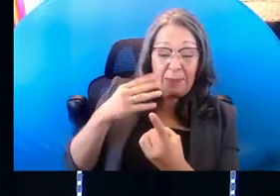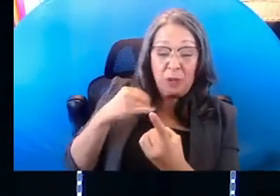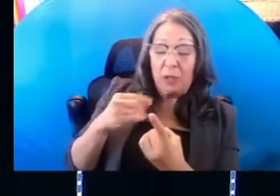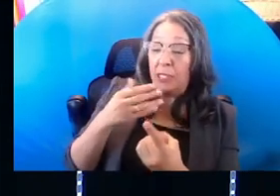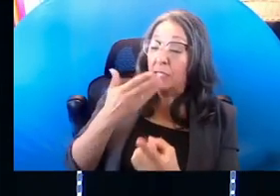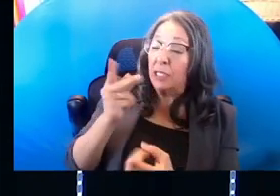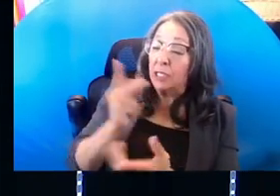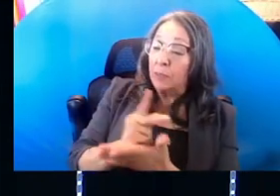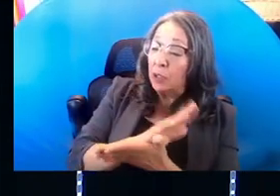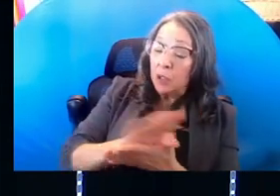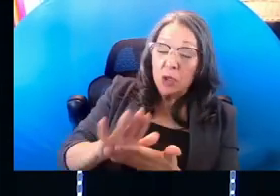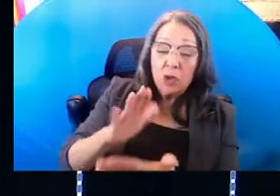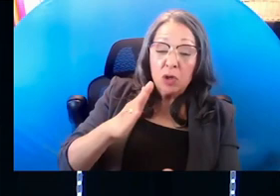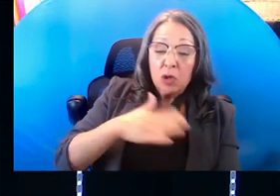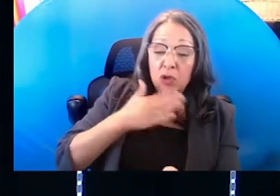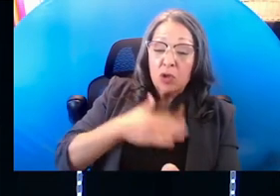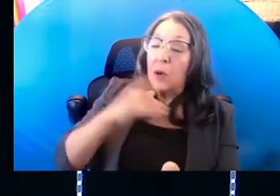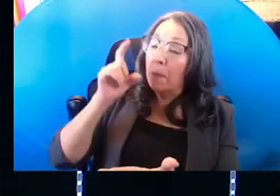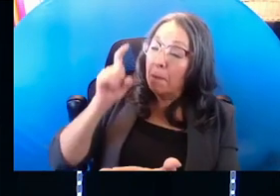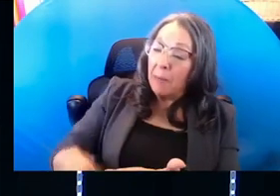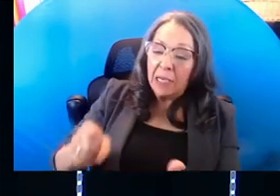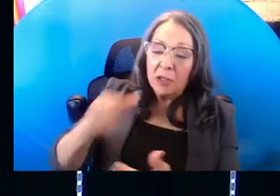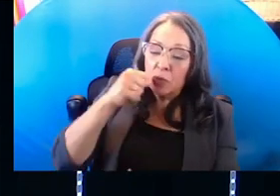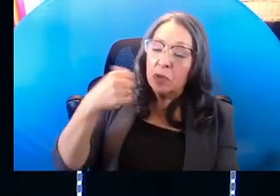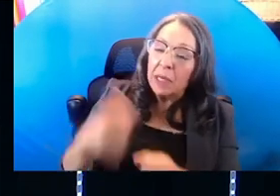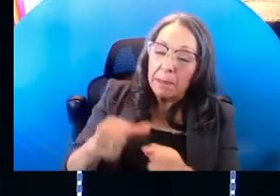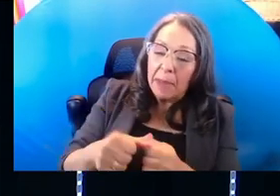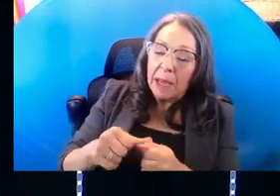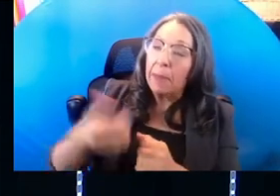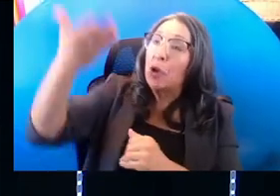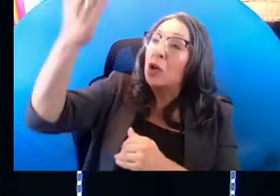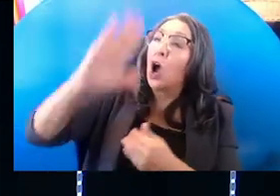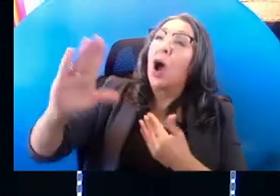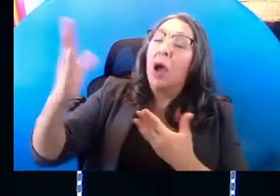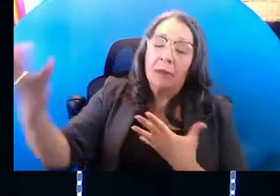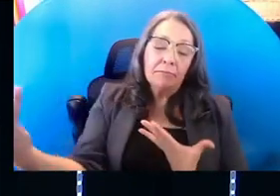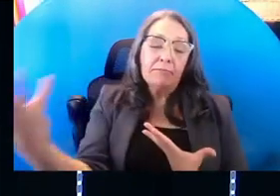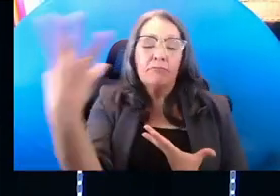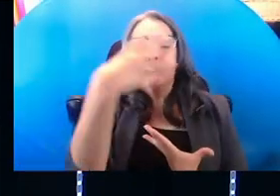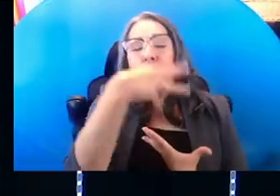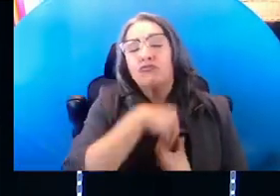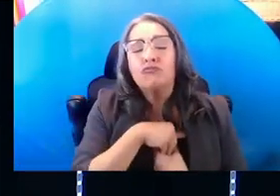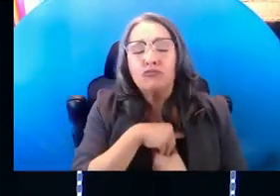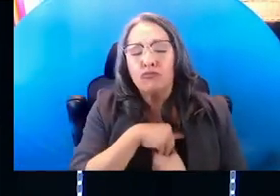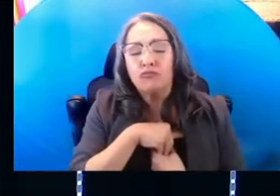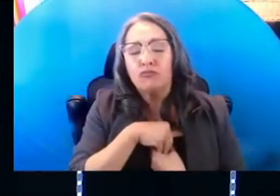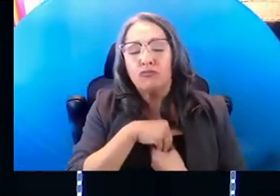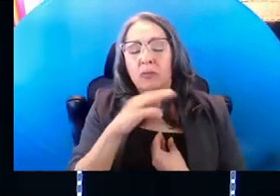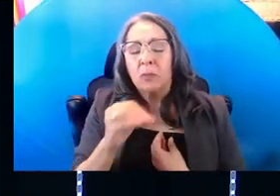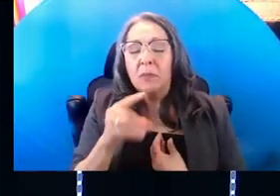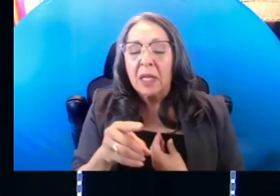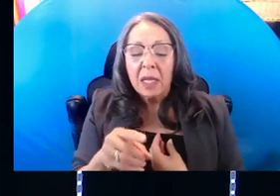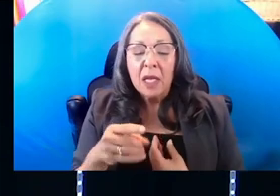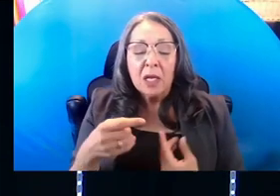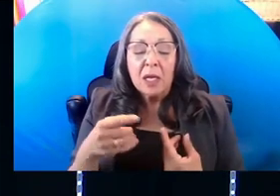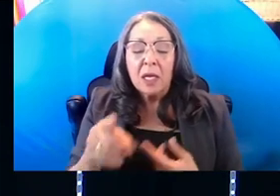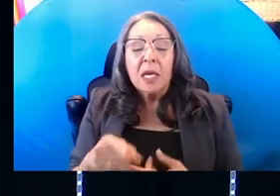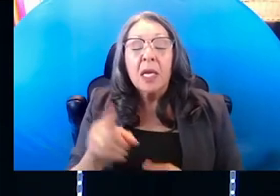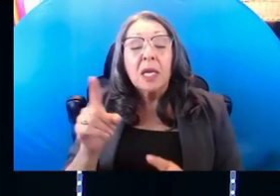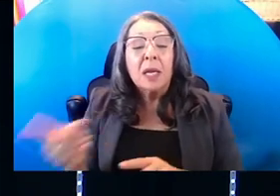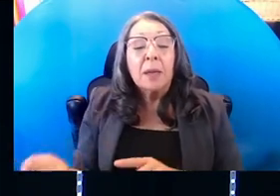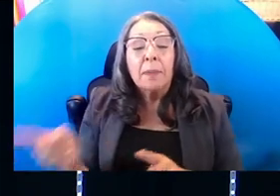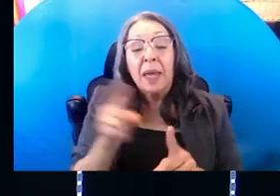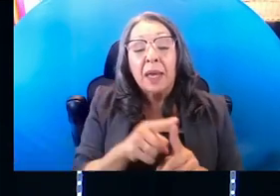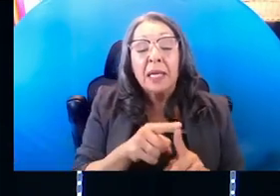that God is working in us in those seasons. Again, back to end of verse 3 and verse 4, the testing of your